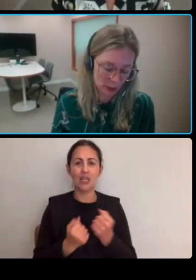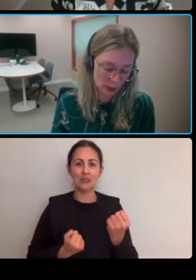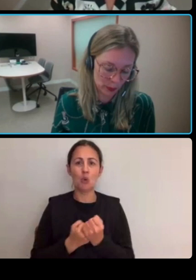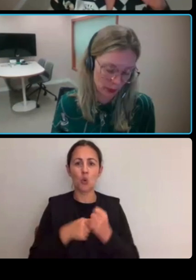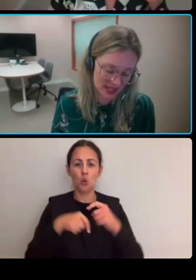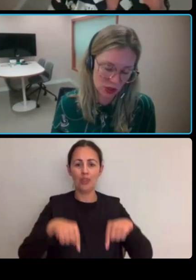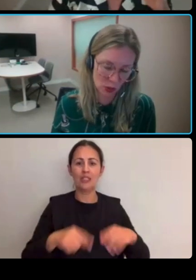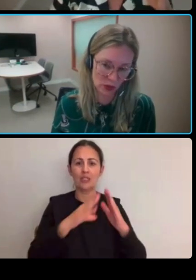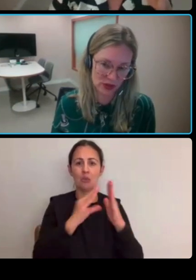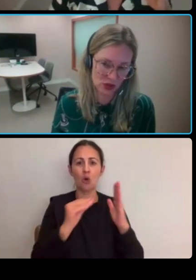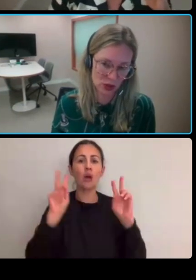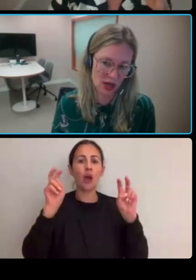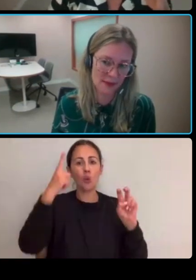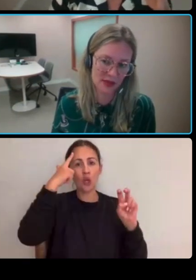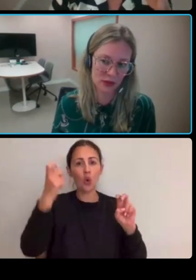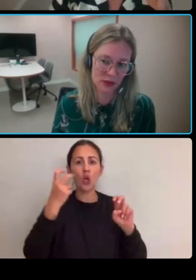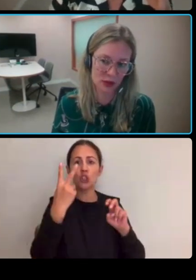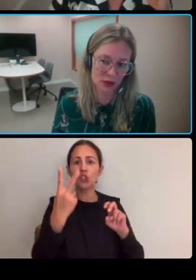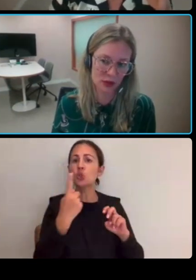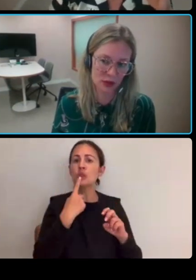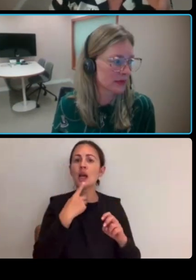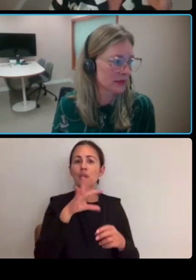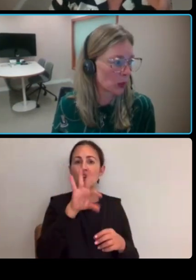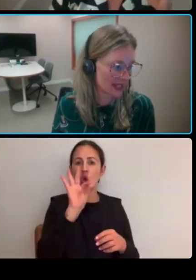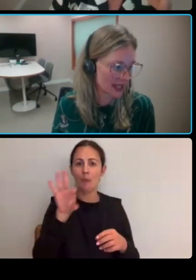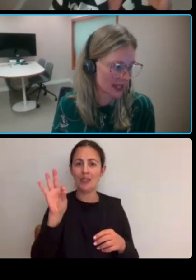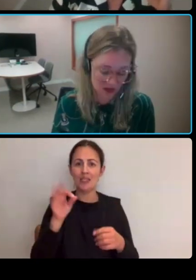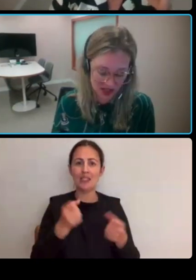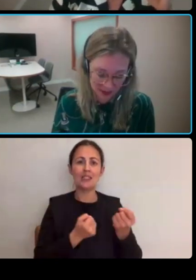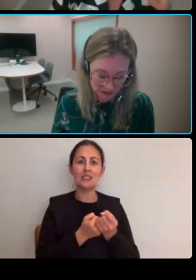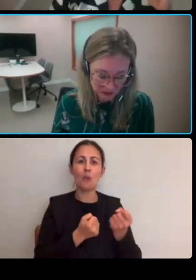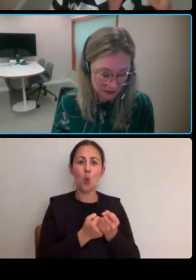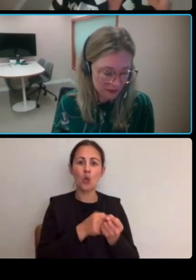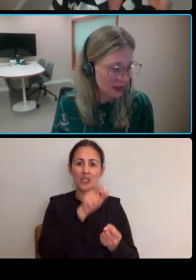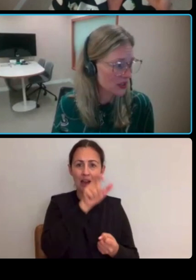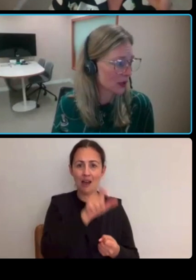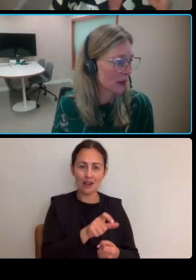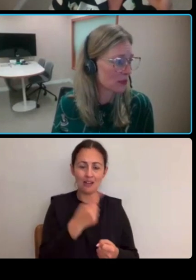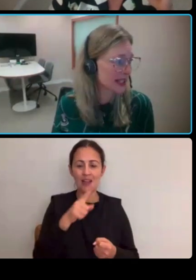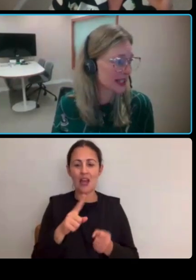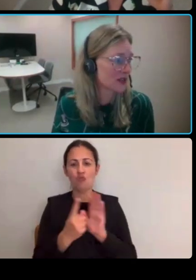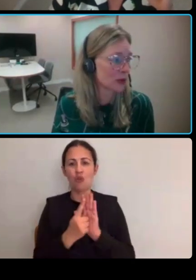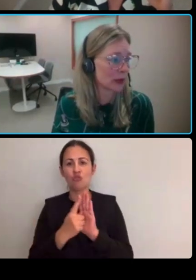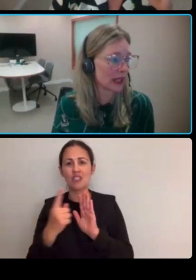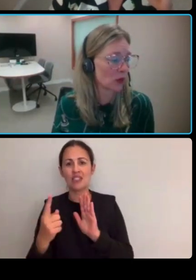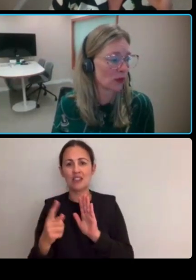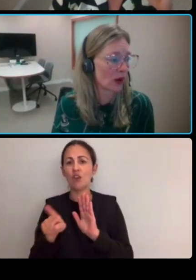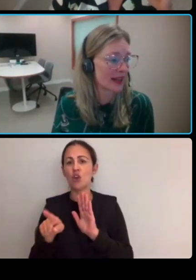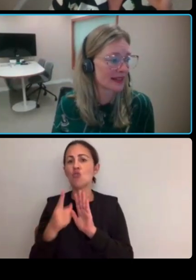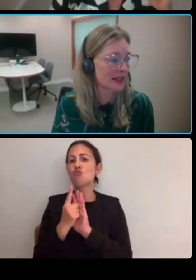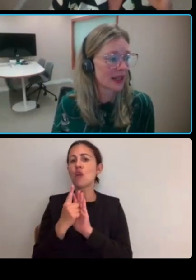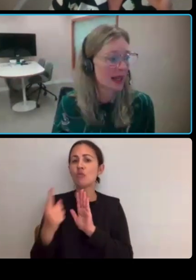we're proposing to call those two types of nominees supporters and representatives. So representatives would